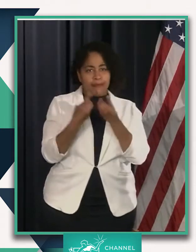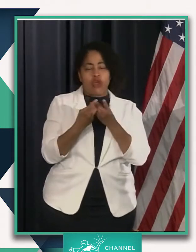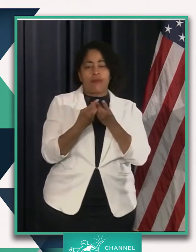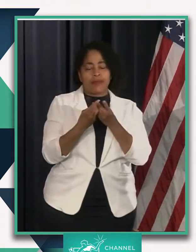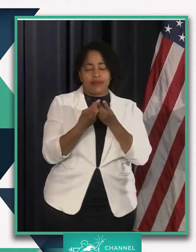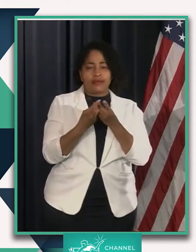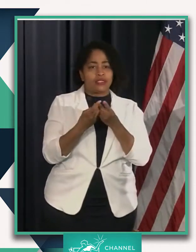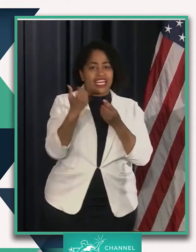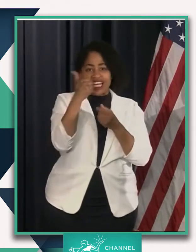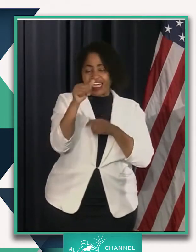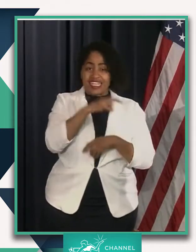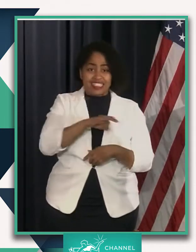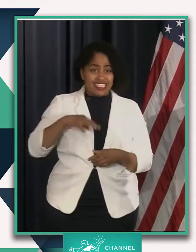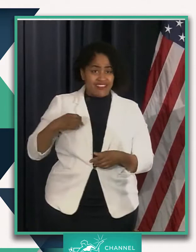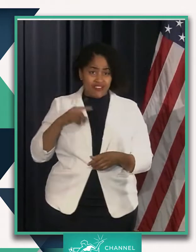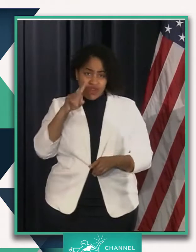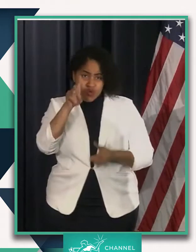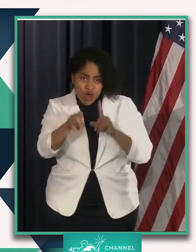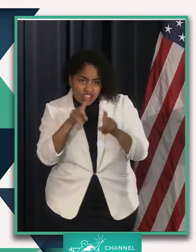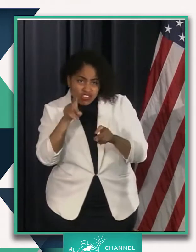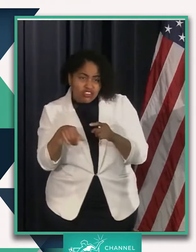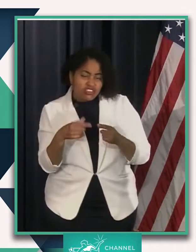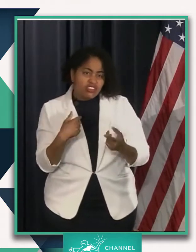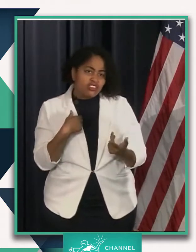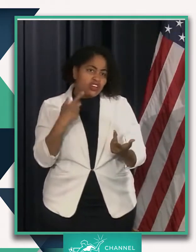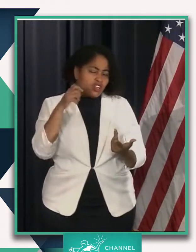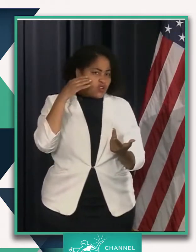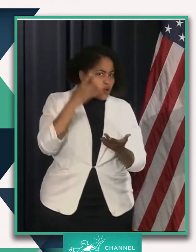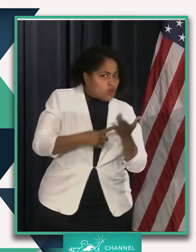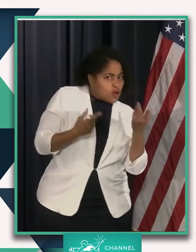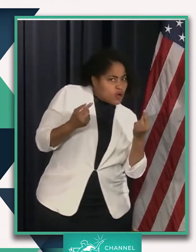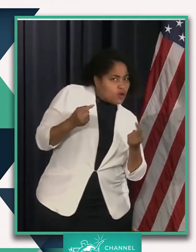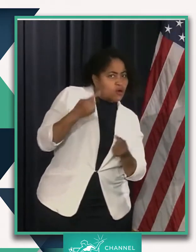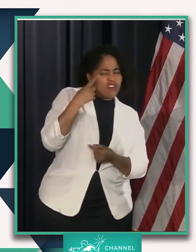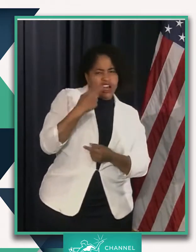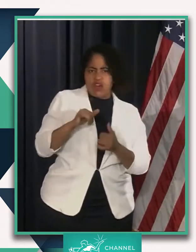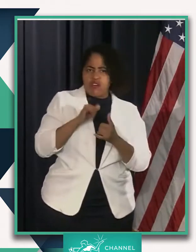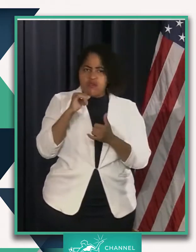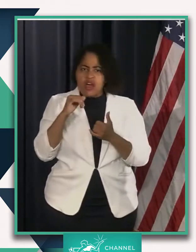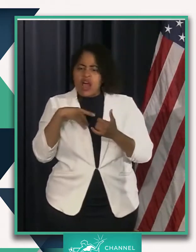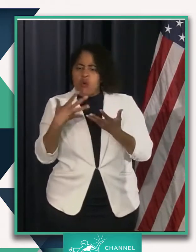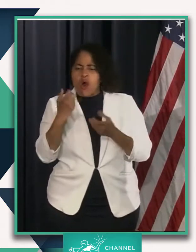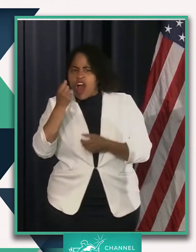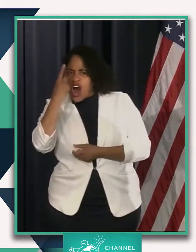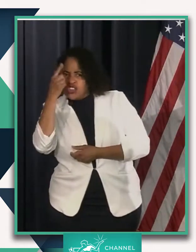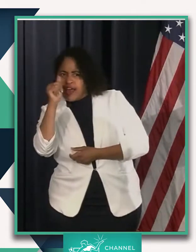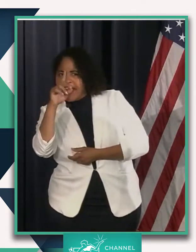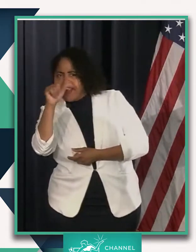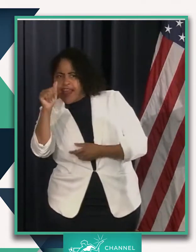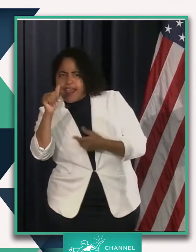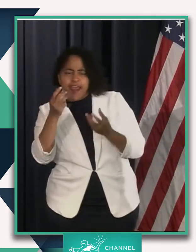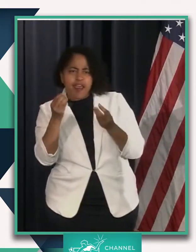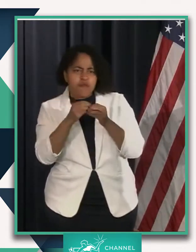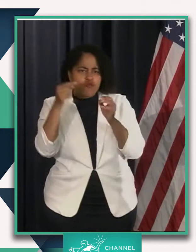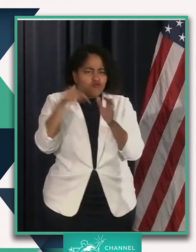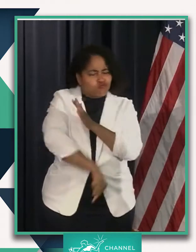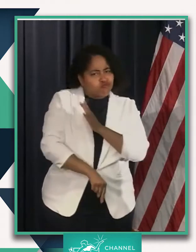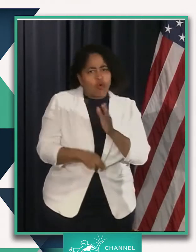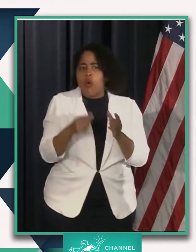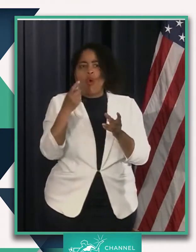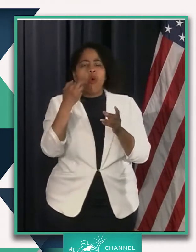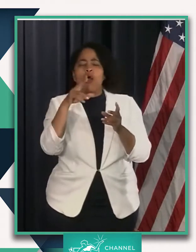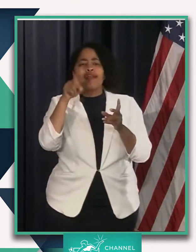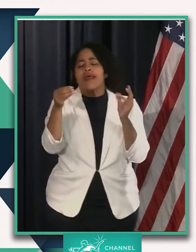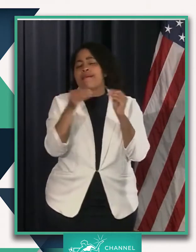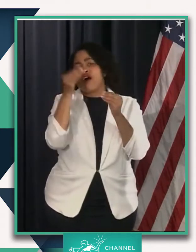if any employee ever has questions about what they need to do in terms of understanding ADA or just need more information